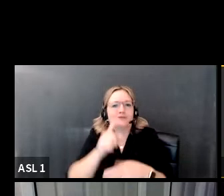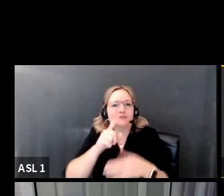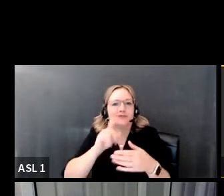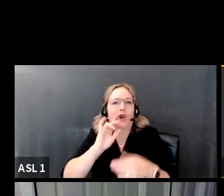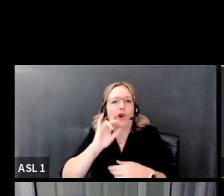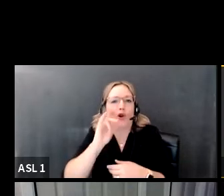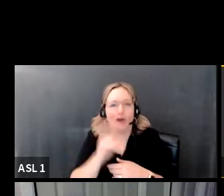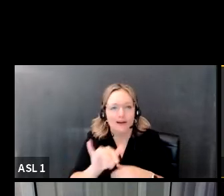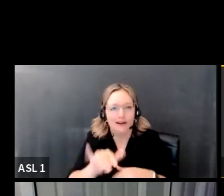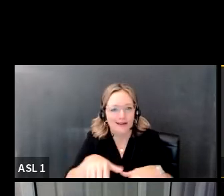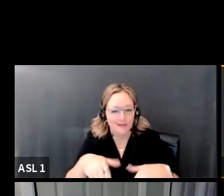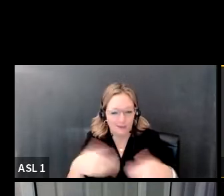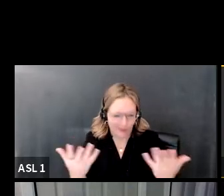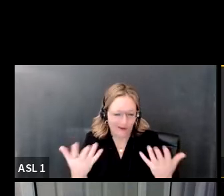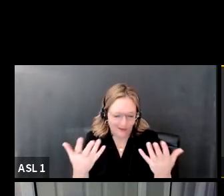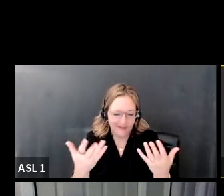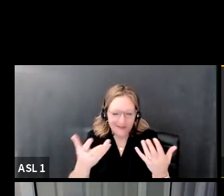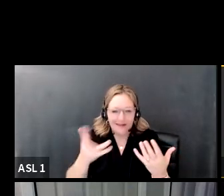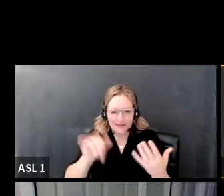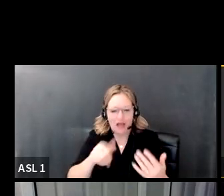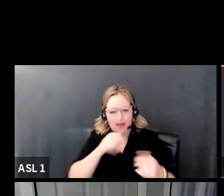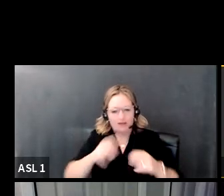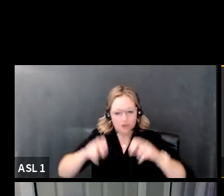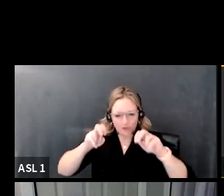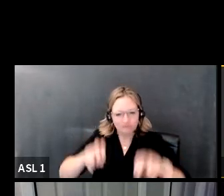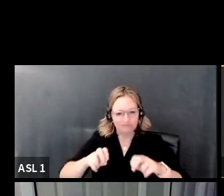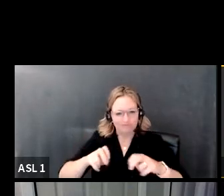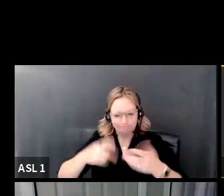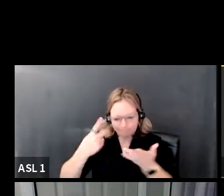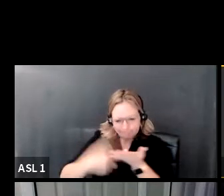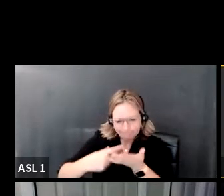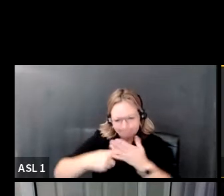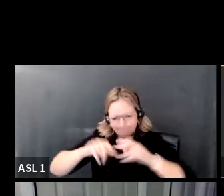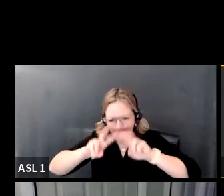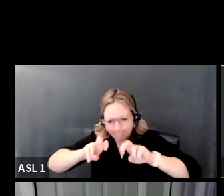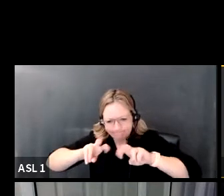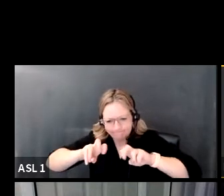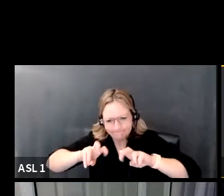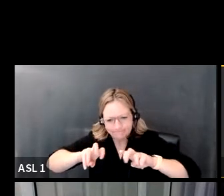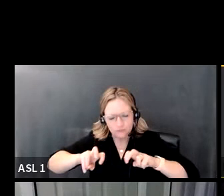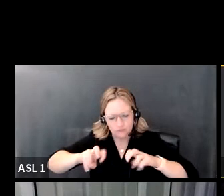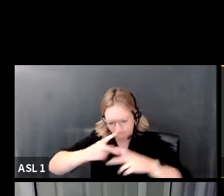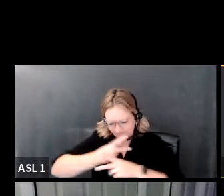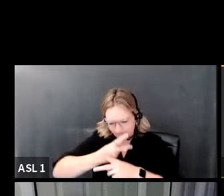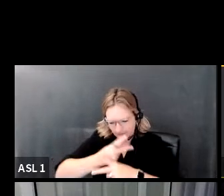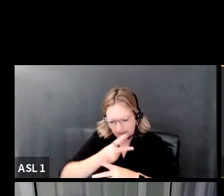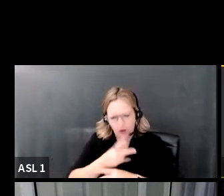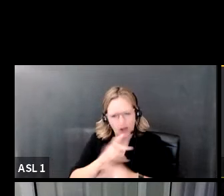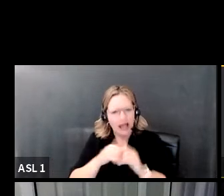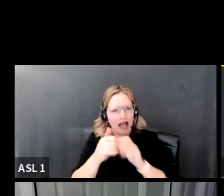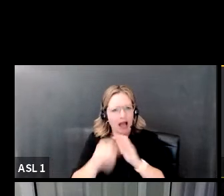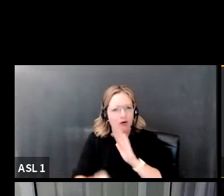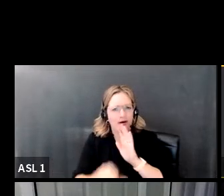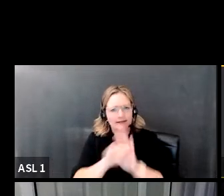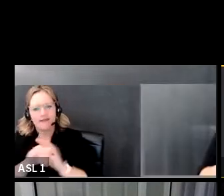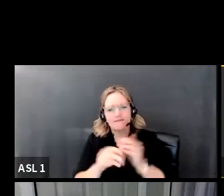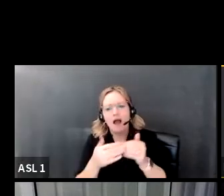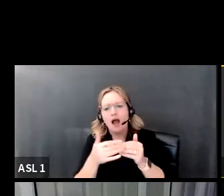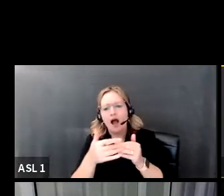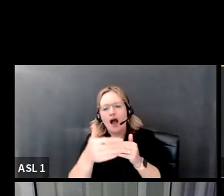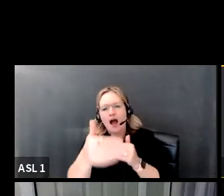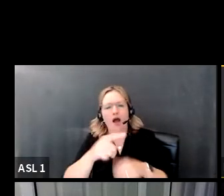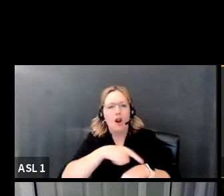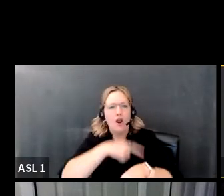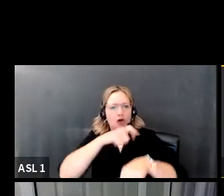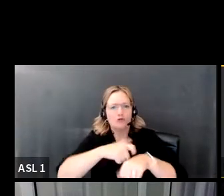think going into this year is something that we definitely have to sit down and work with more more stringently in terms of identifying those longer term matrixes i can